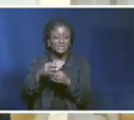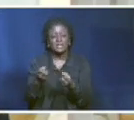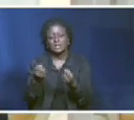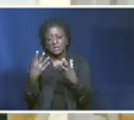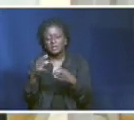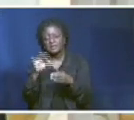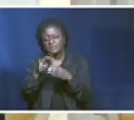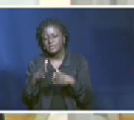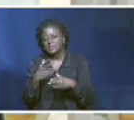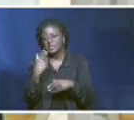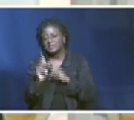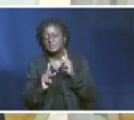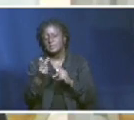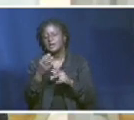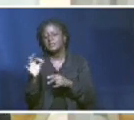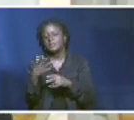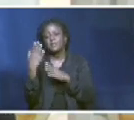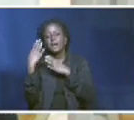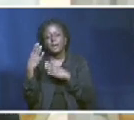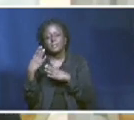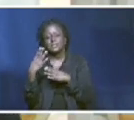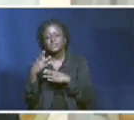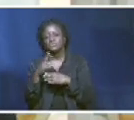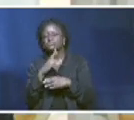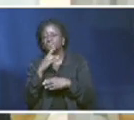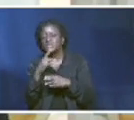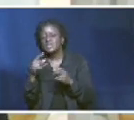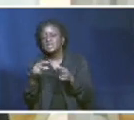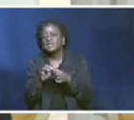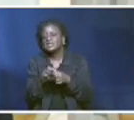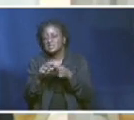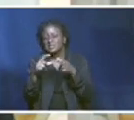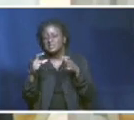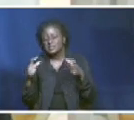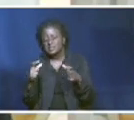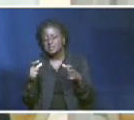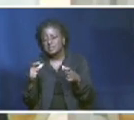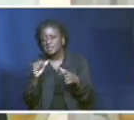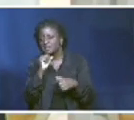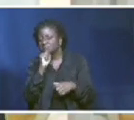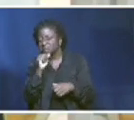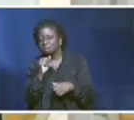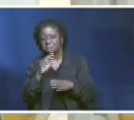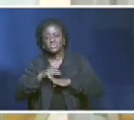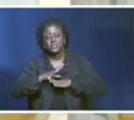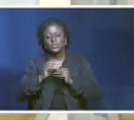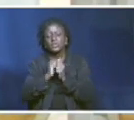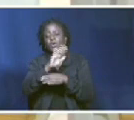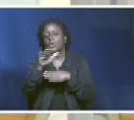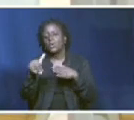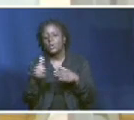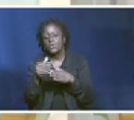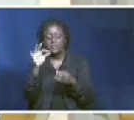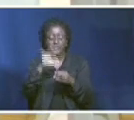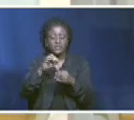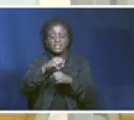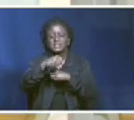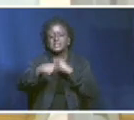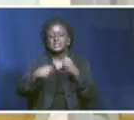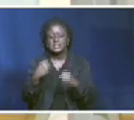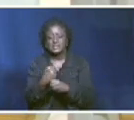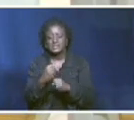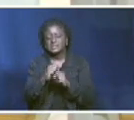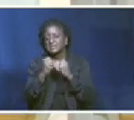and the citizens of the Bahamas is really disconnected and disgruntled with the whole voting system, with governance in particular in the Bahamas.